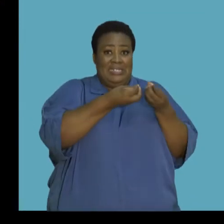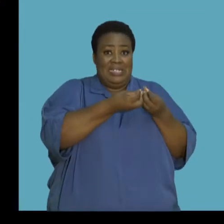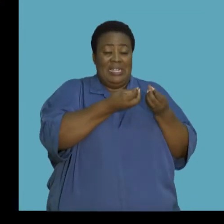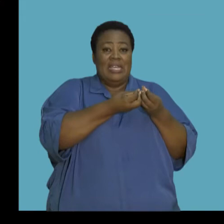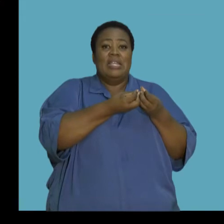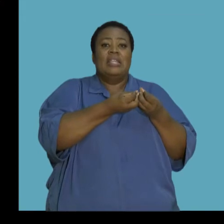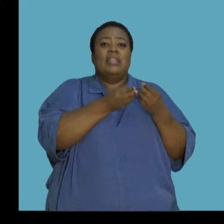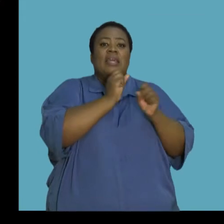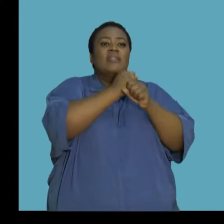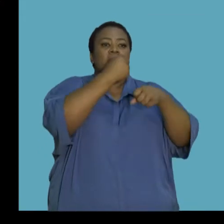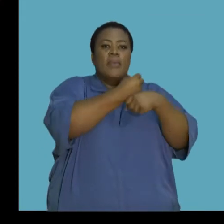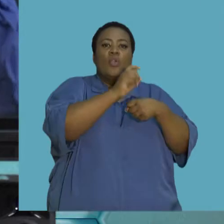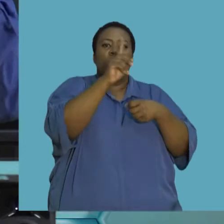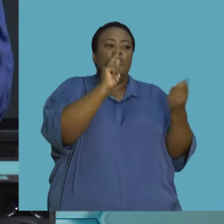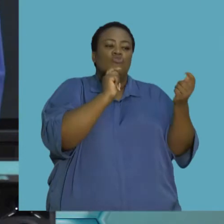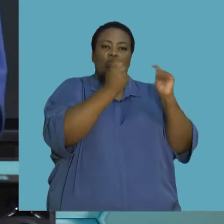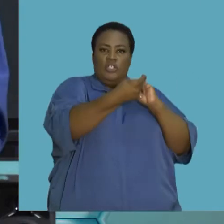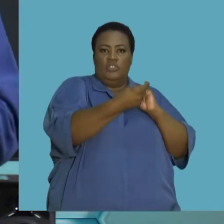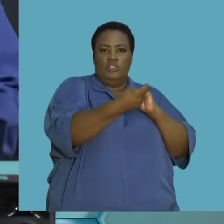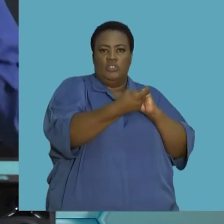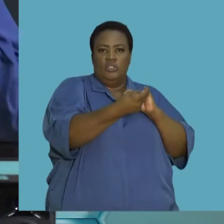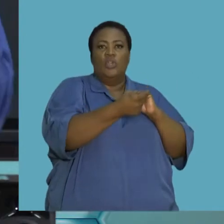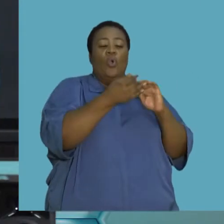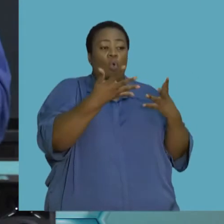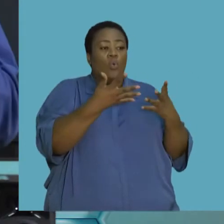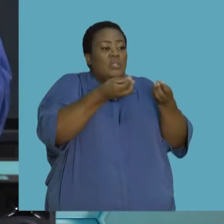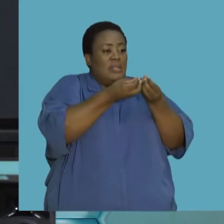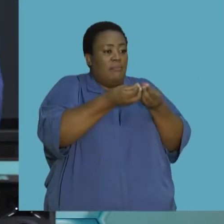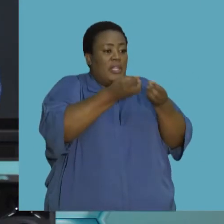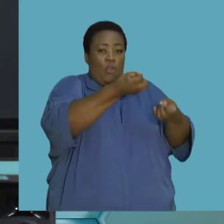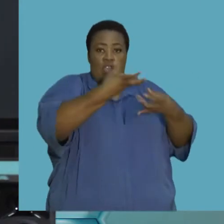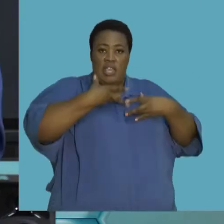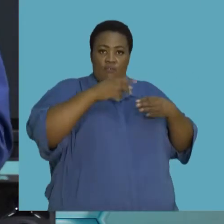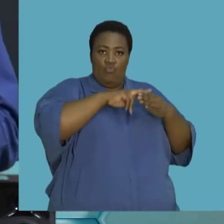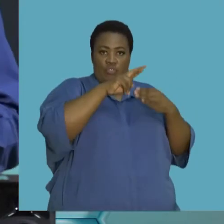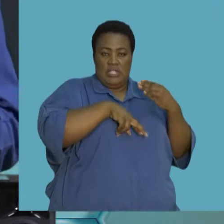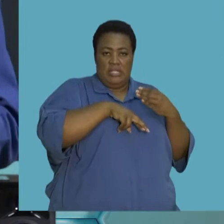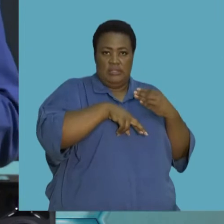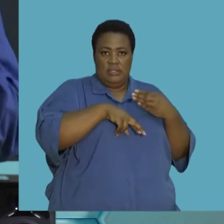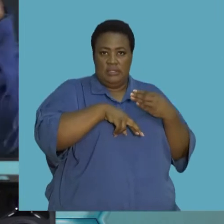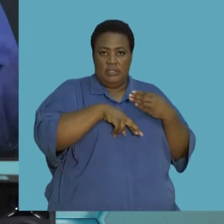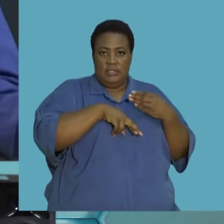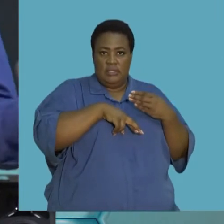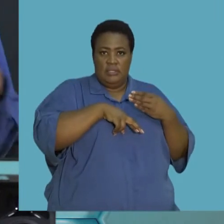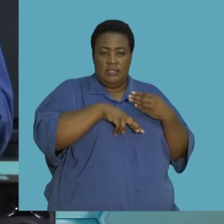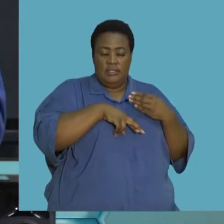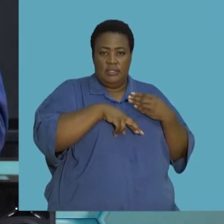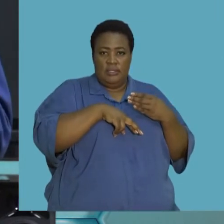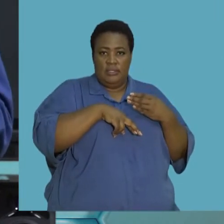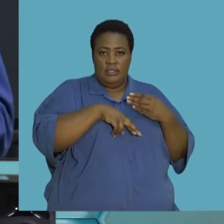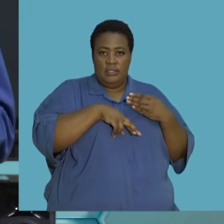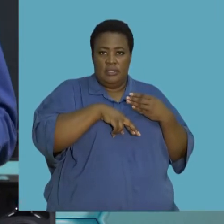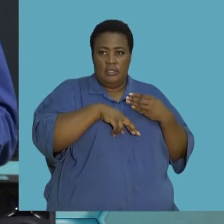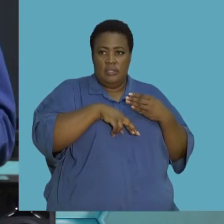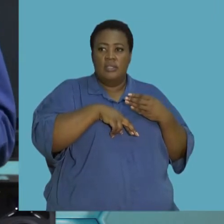it is the factor that causes the change, or it's the factor that will give you results. So it will lead to the dependent